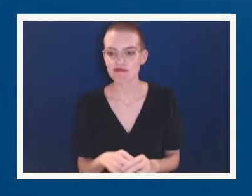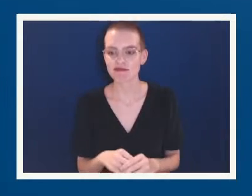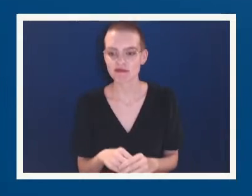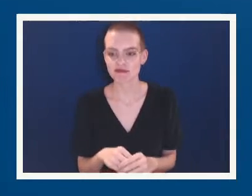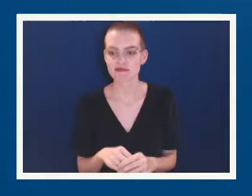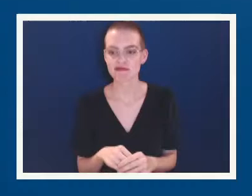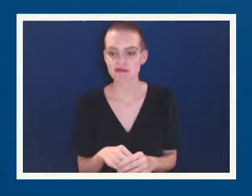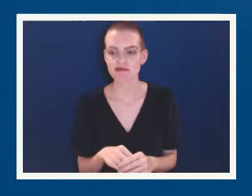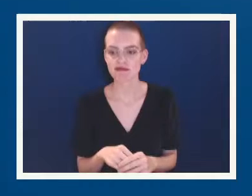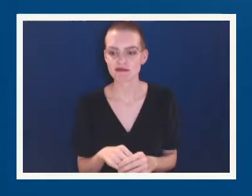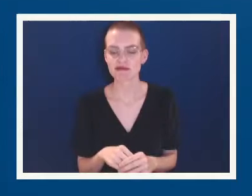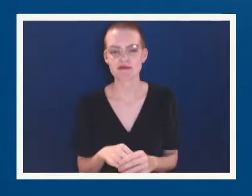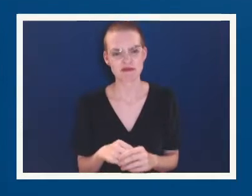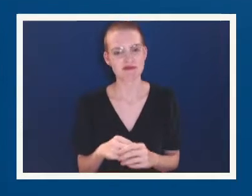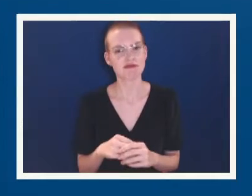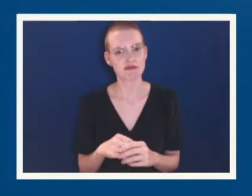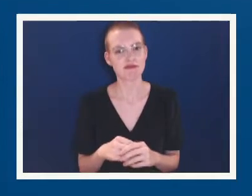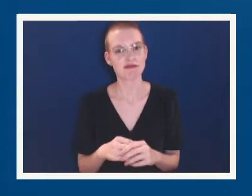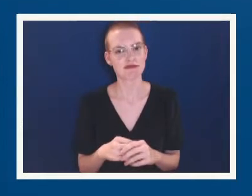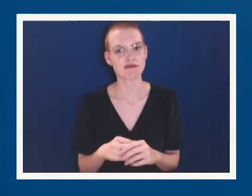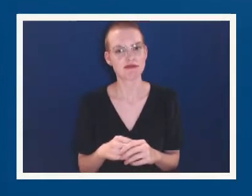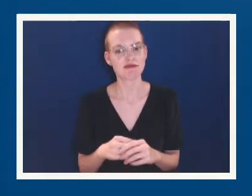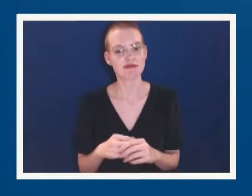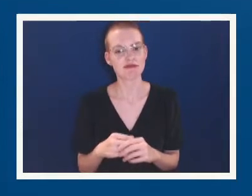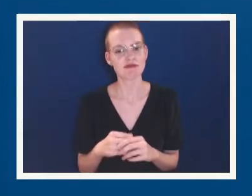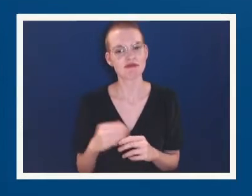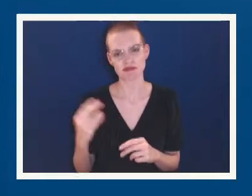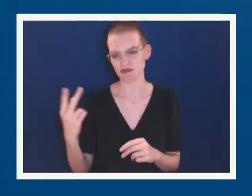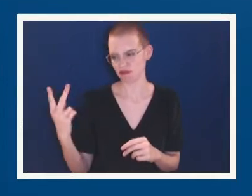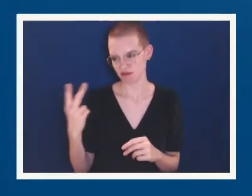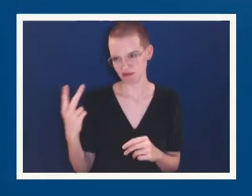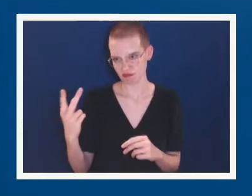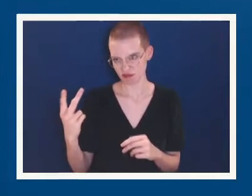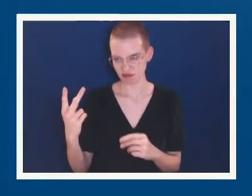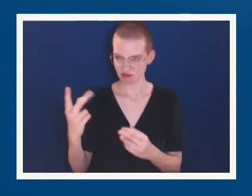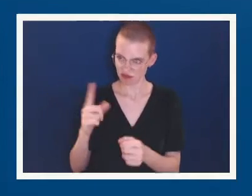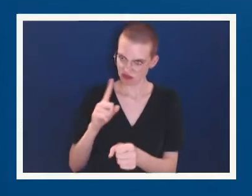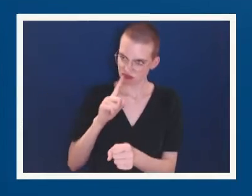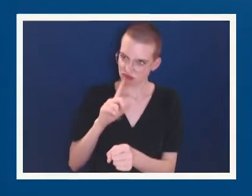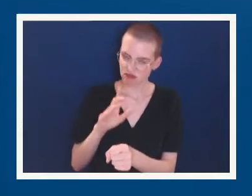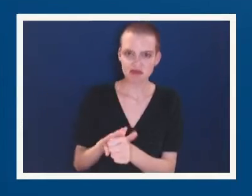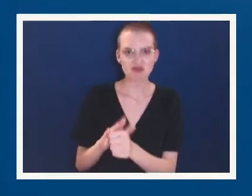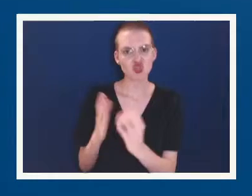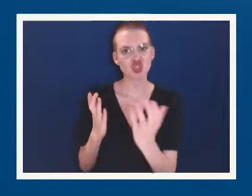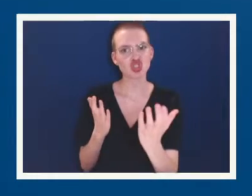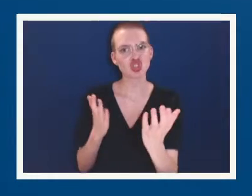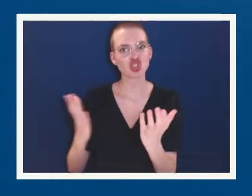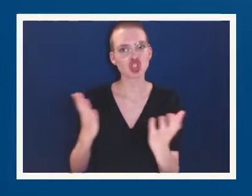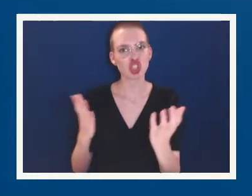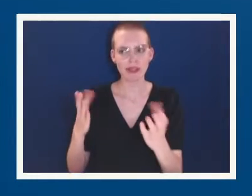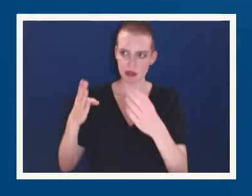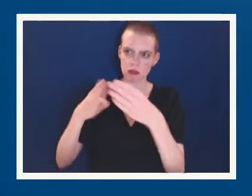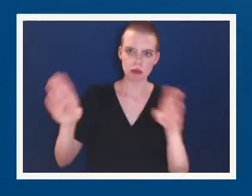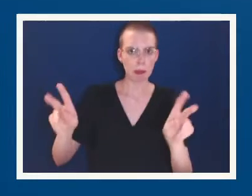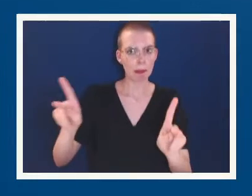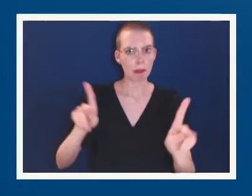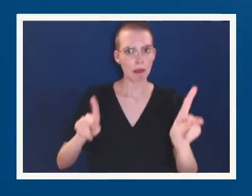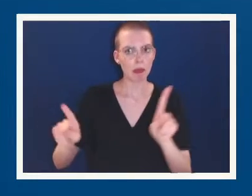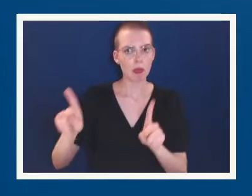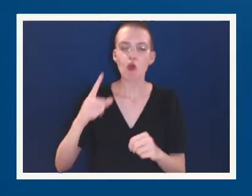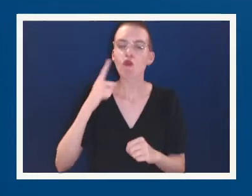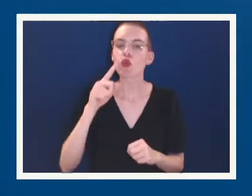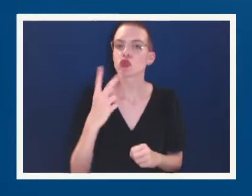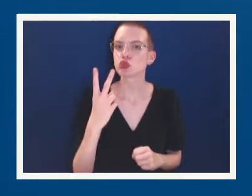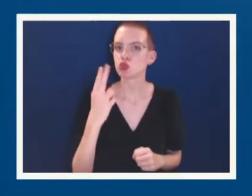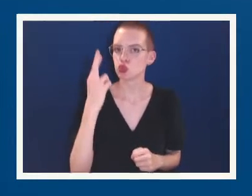My wife Lori and I have dedicated ourselves to public service for two fundamental reasons. The first